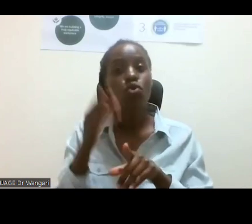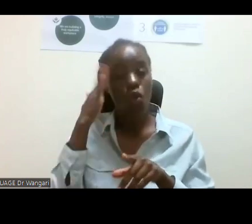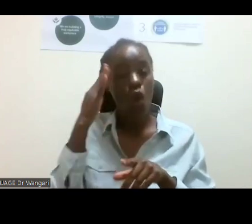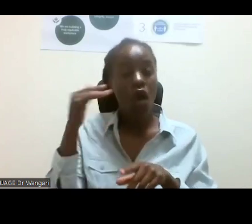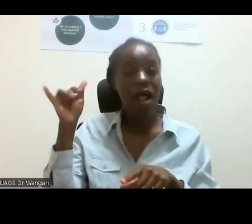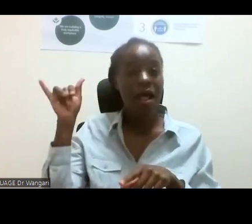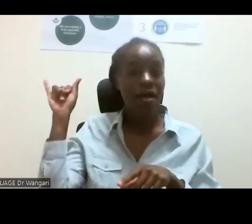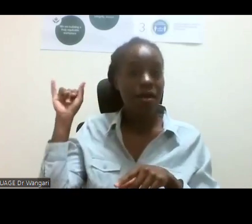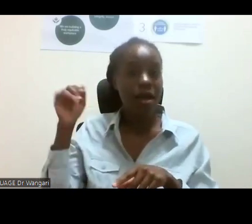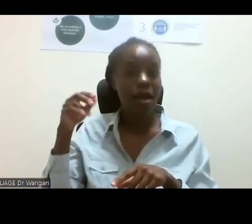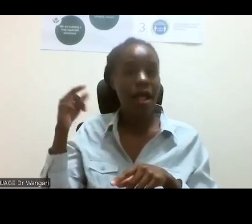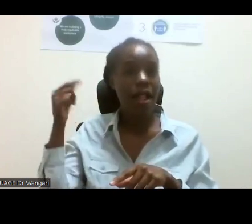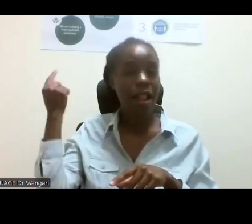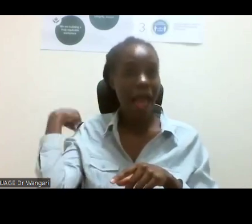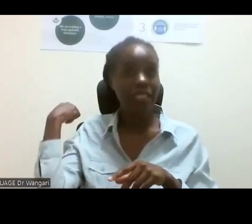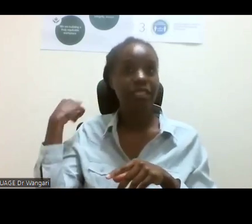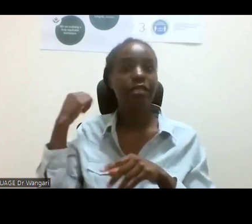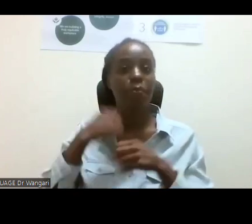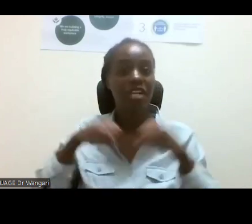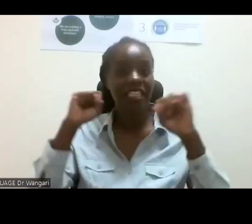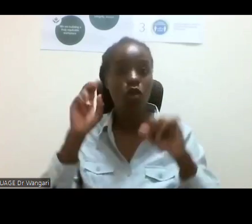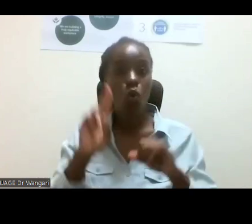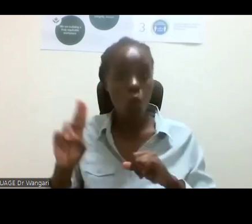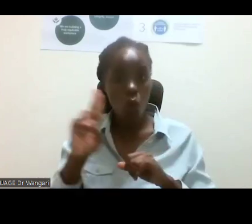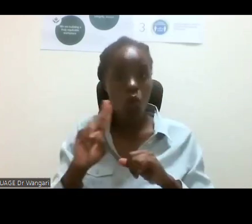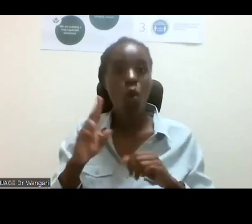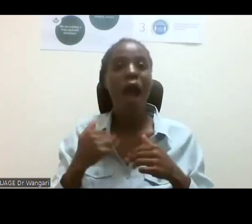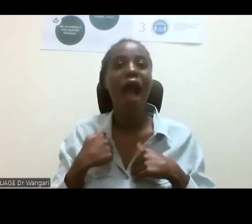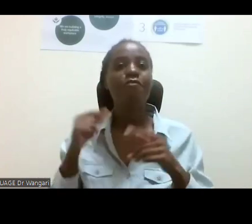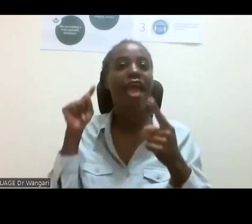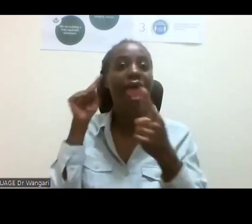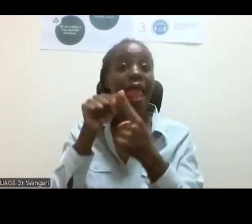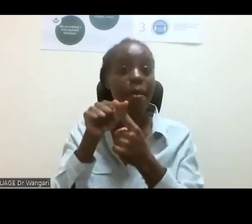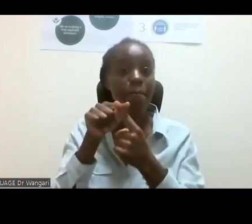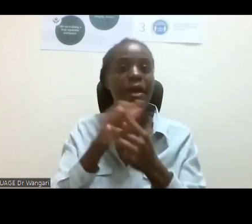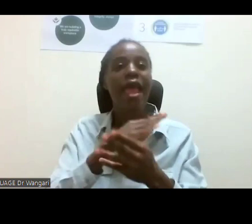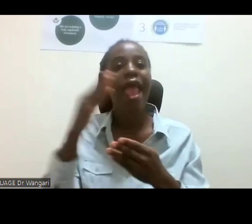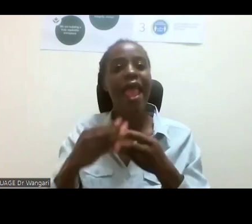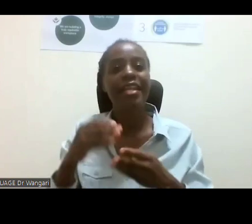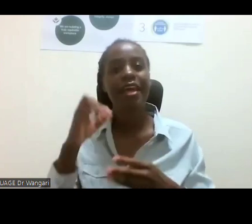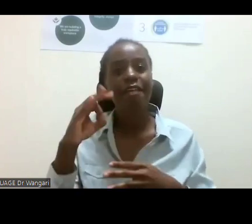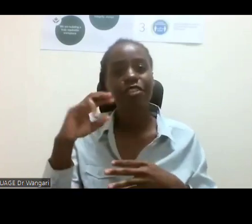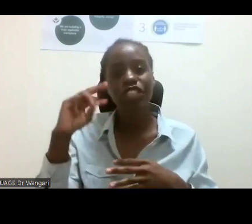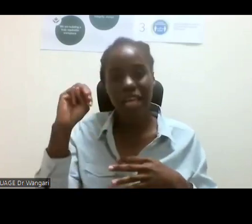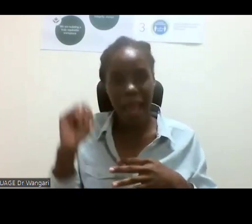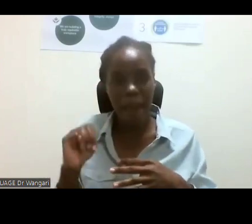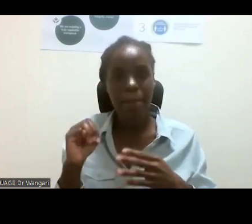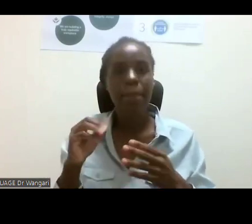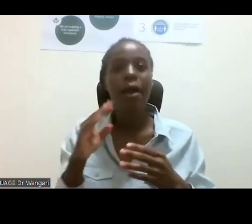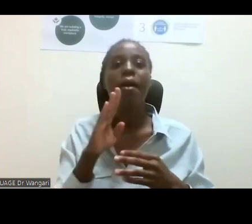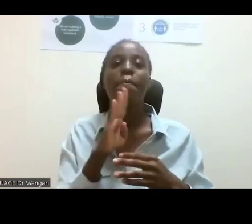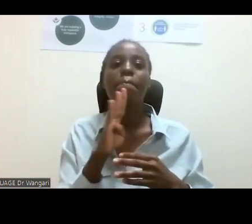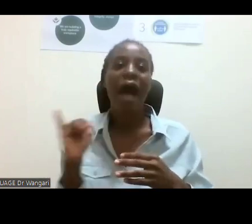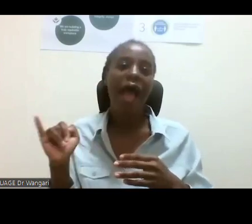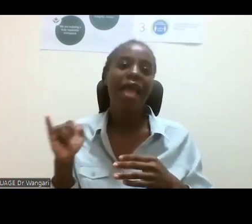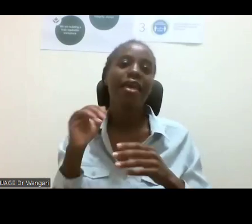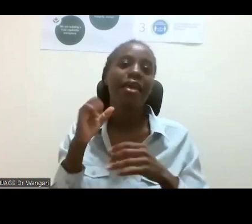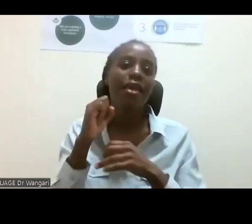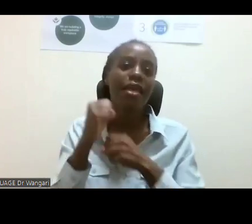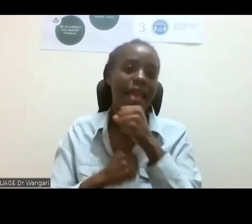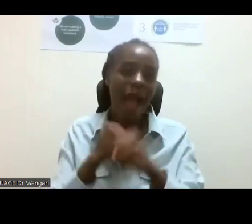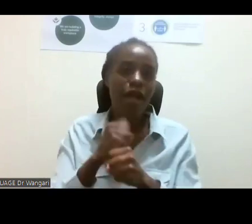His Excellency Uhuru Kenyatta, and a lot of pronouncements that have been done by